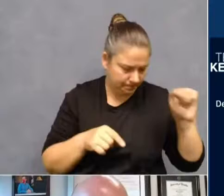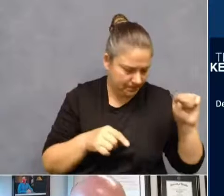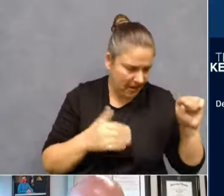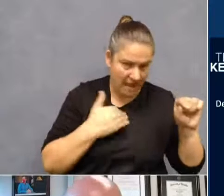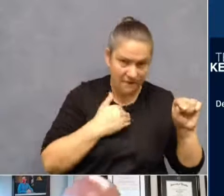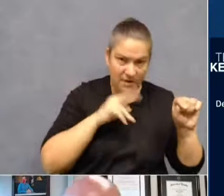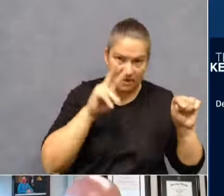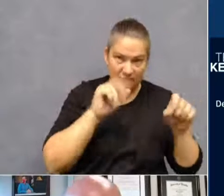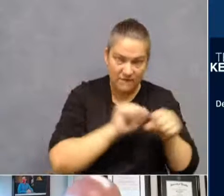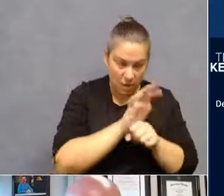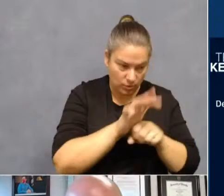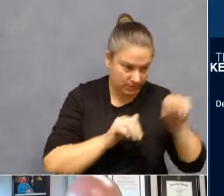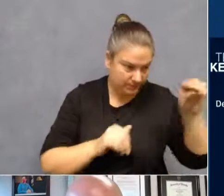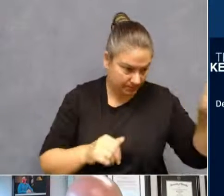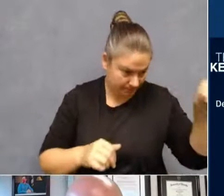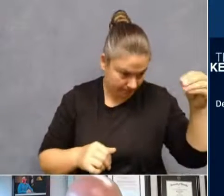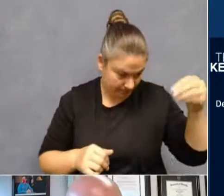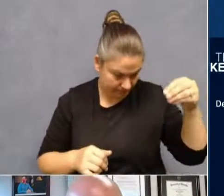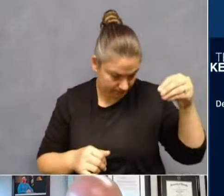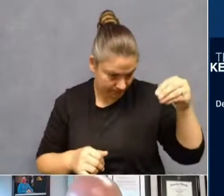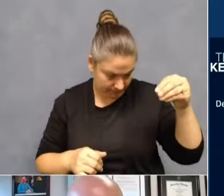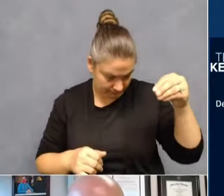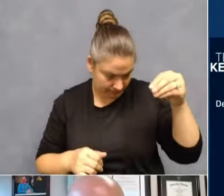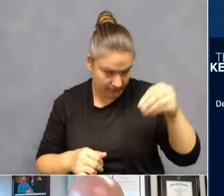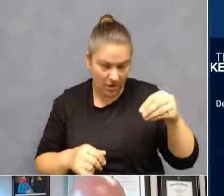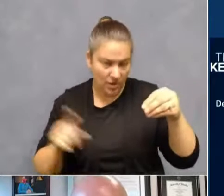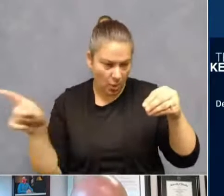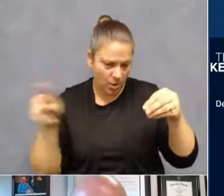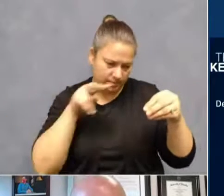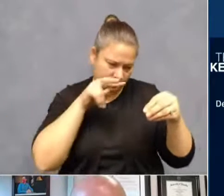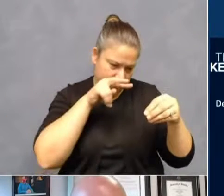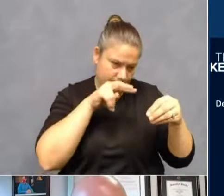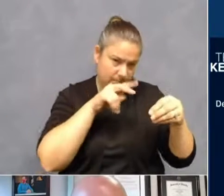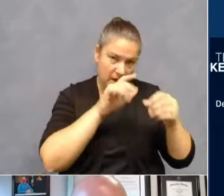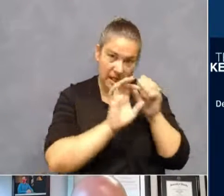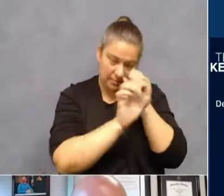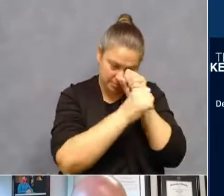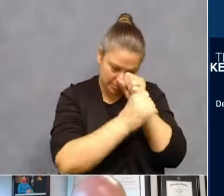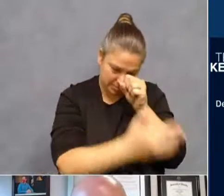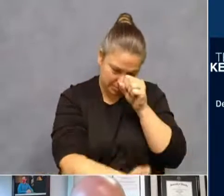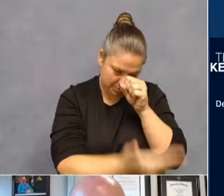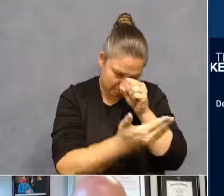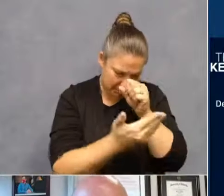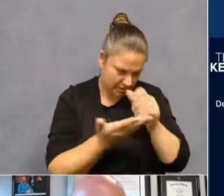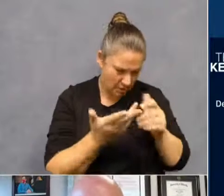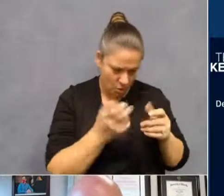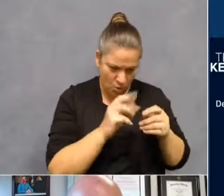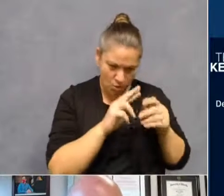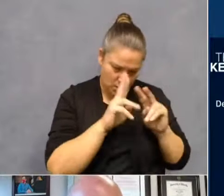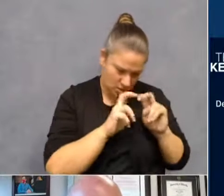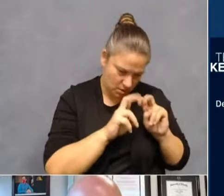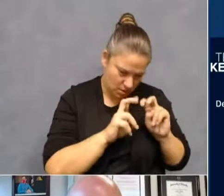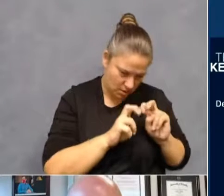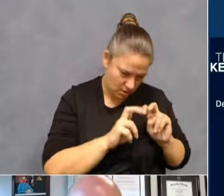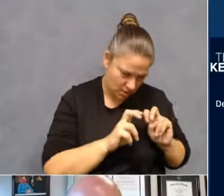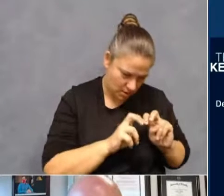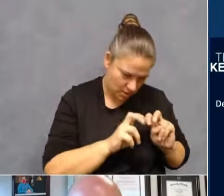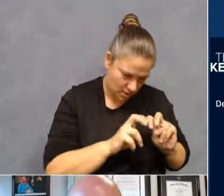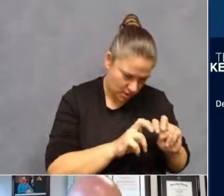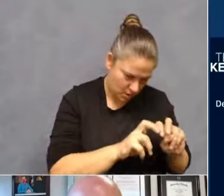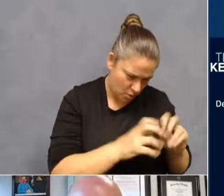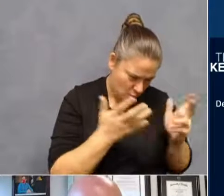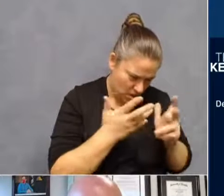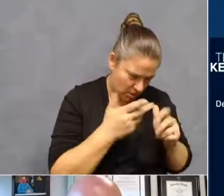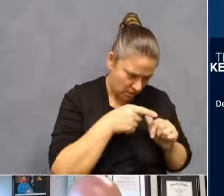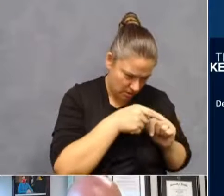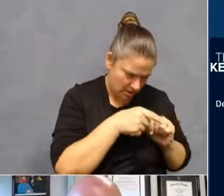work out its genetic sequence a lot of times, break down its proteins, and they figure out which parts of it to use to try to